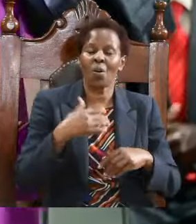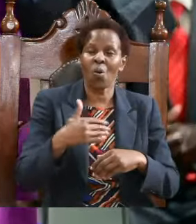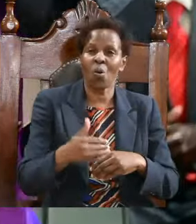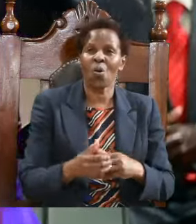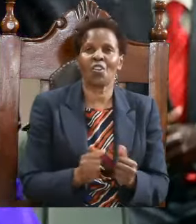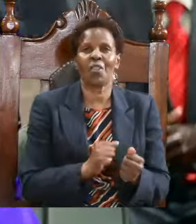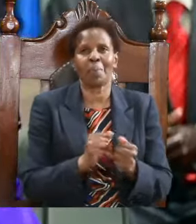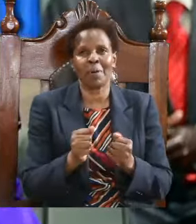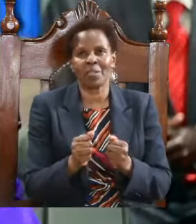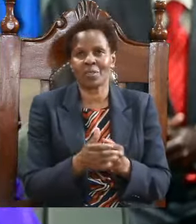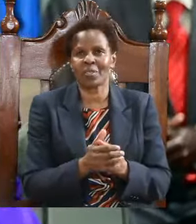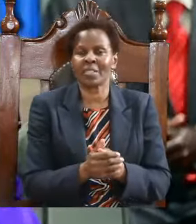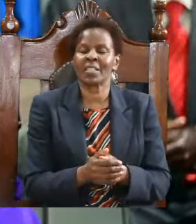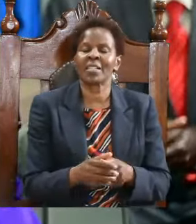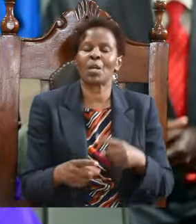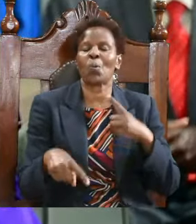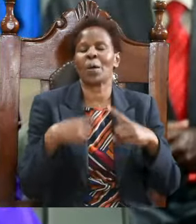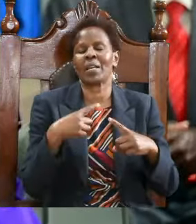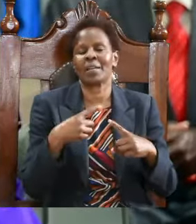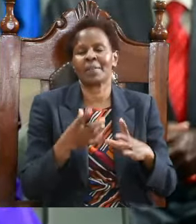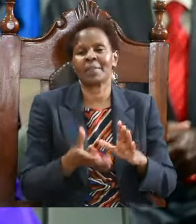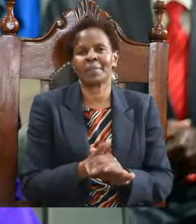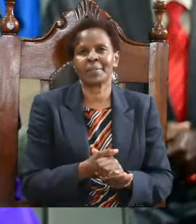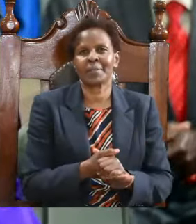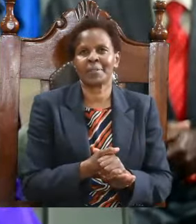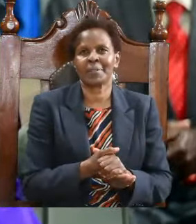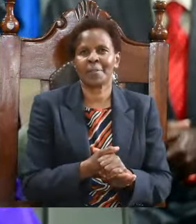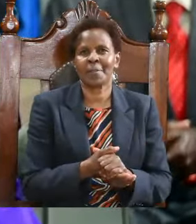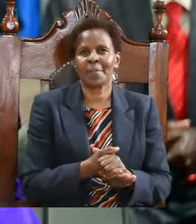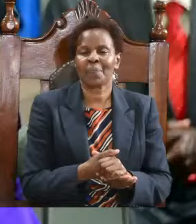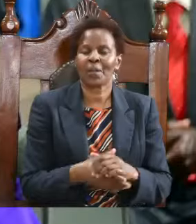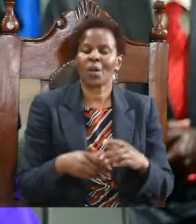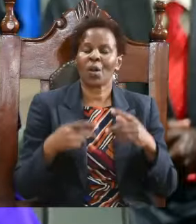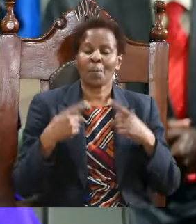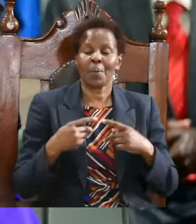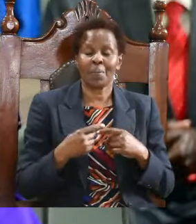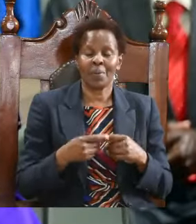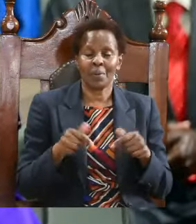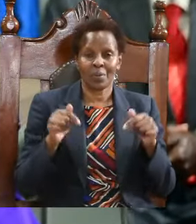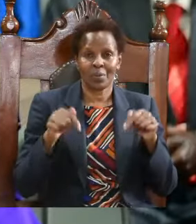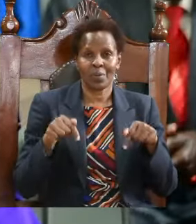battle. He won every. So, brethren, this morning,